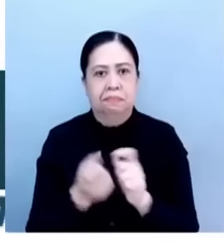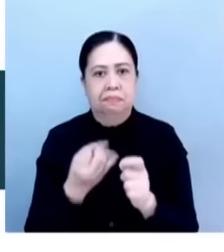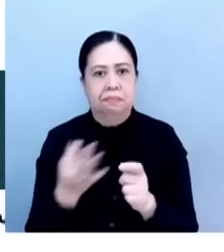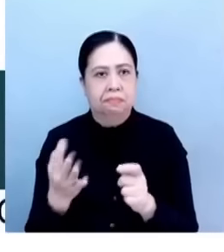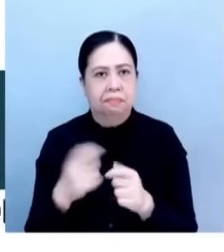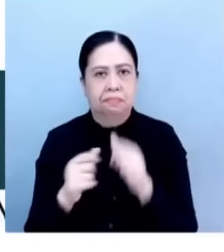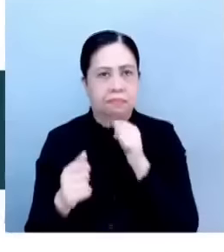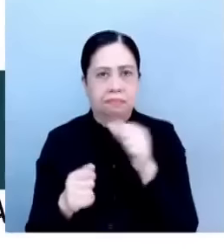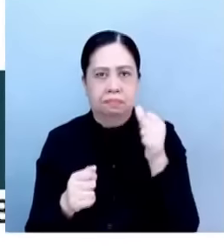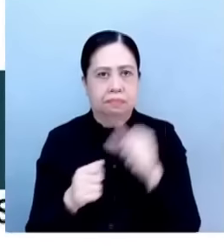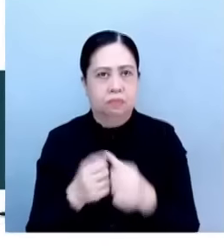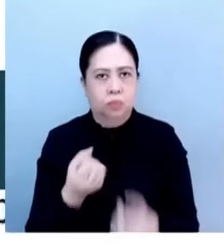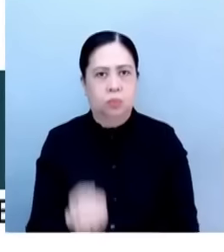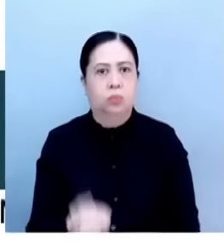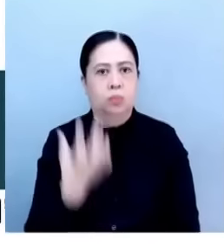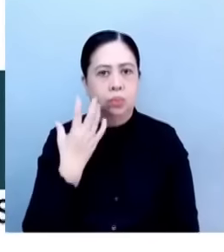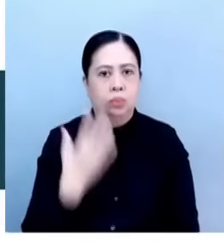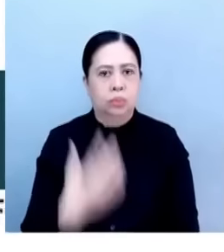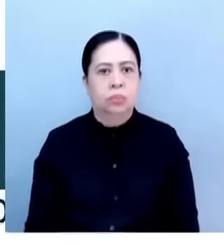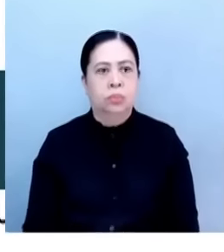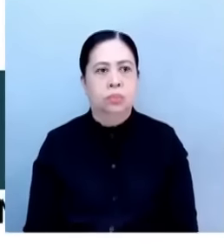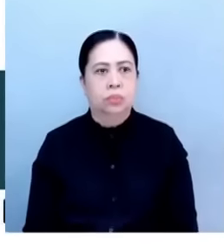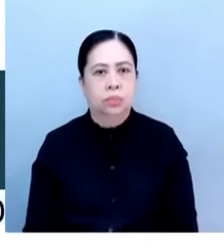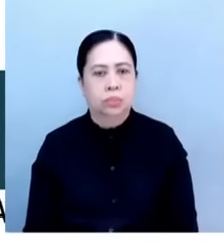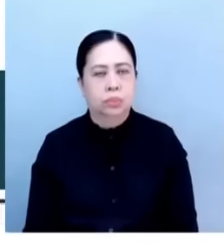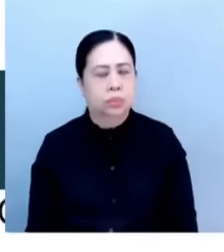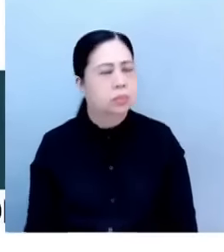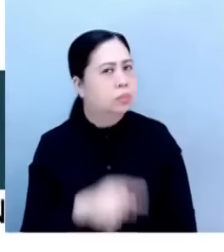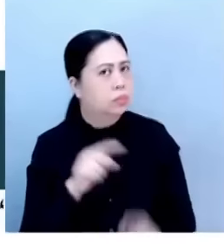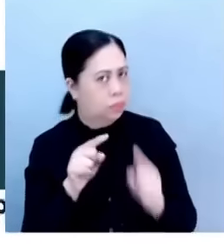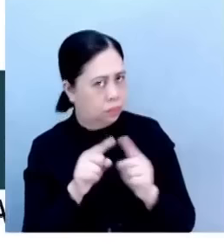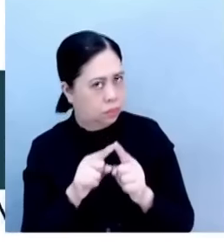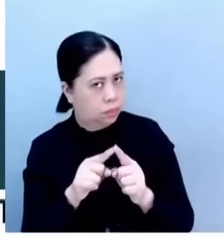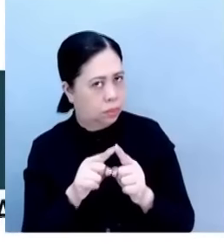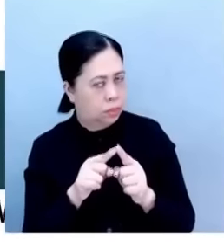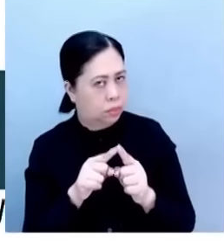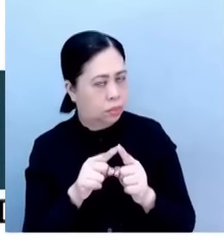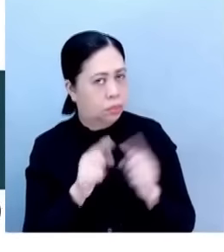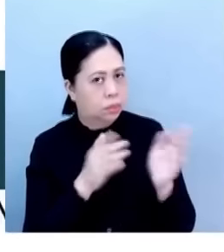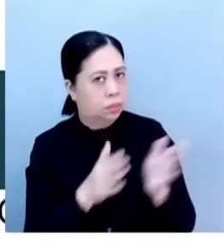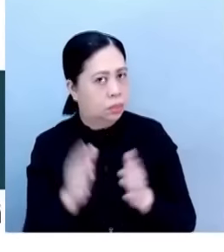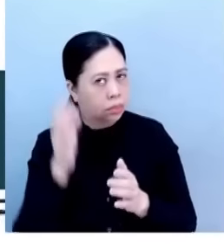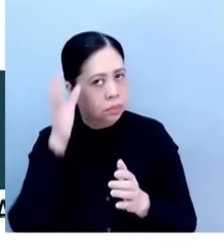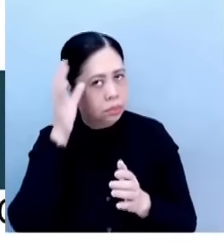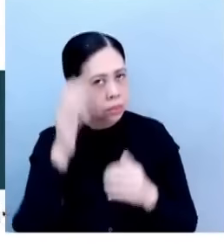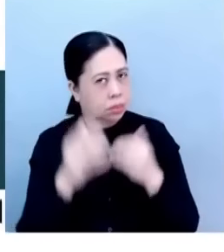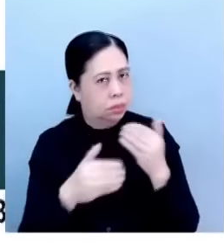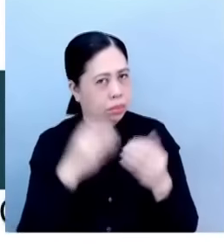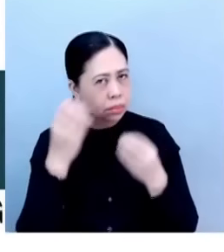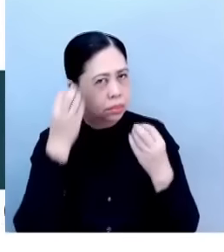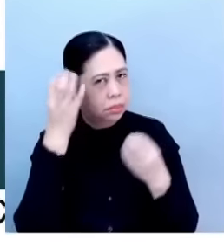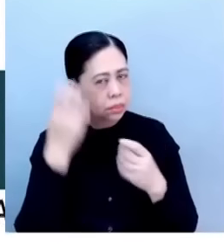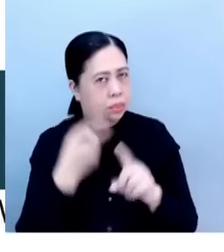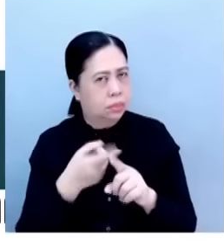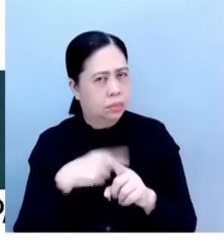recall how much it was. And when the ad was conceptualized, did it emanate from your law